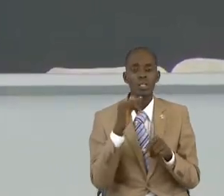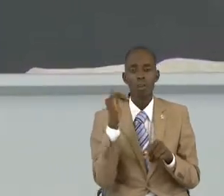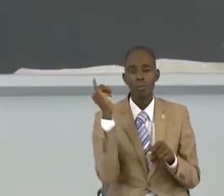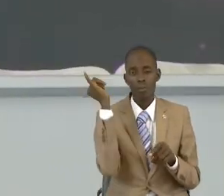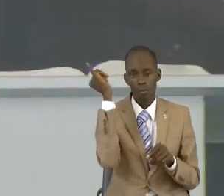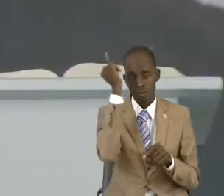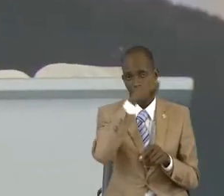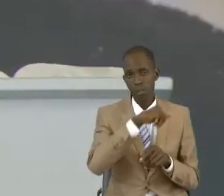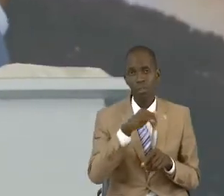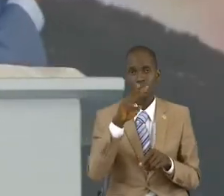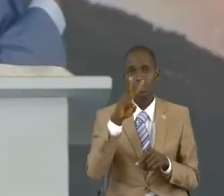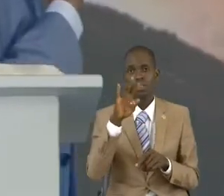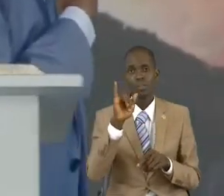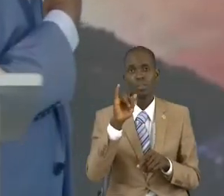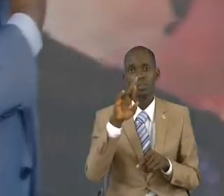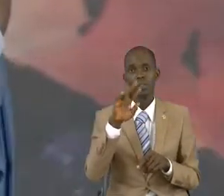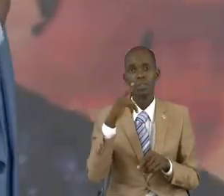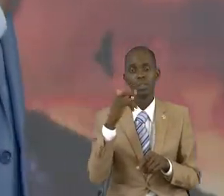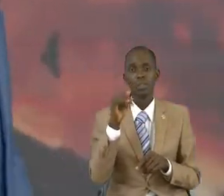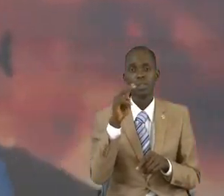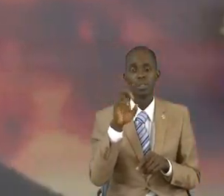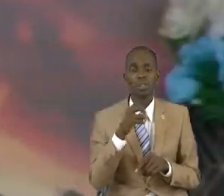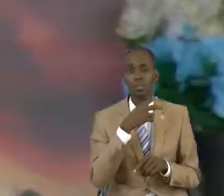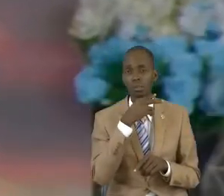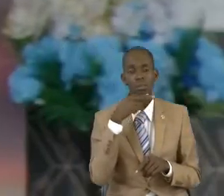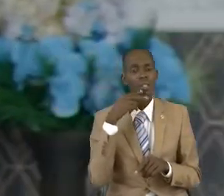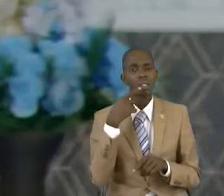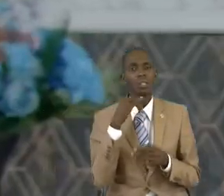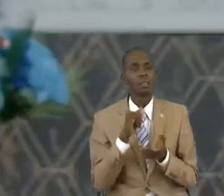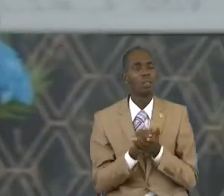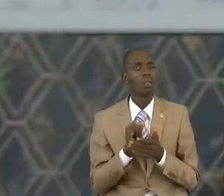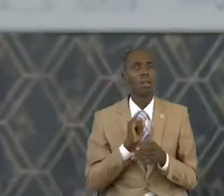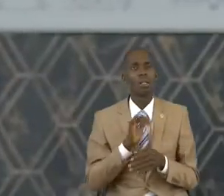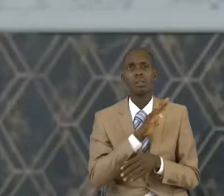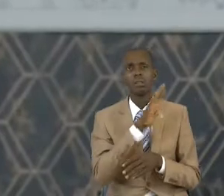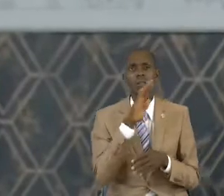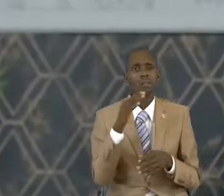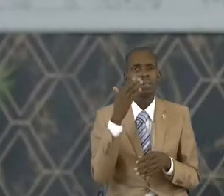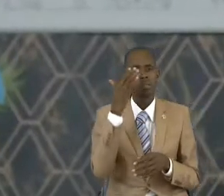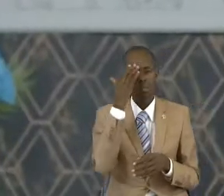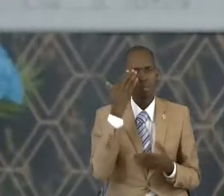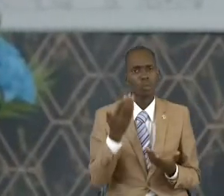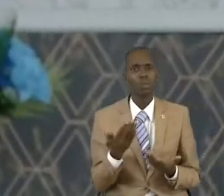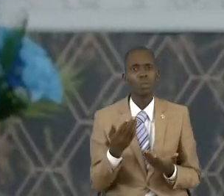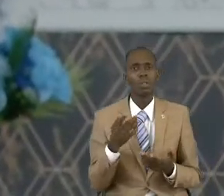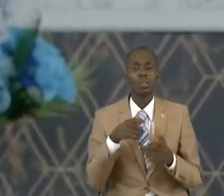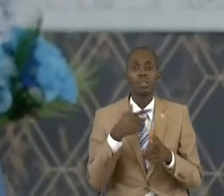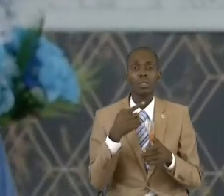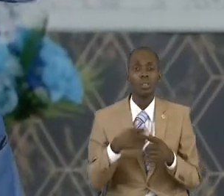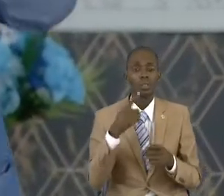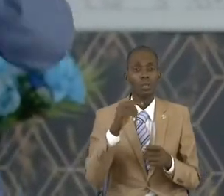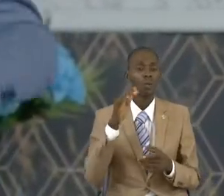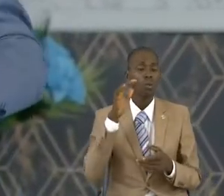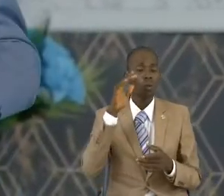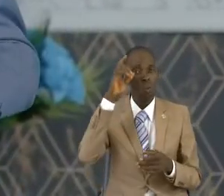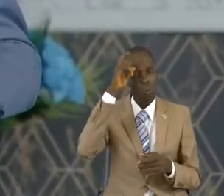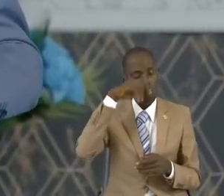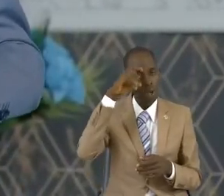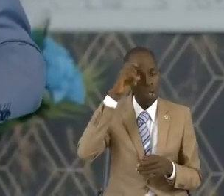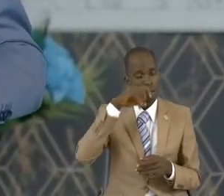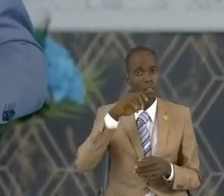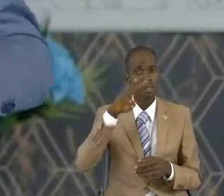say, had I known. Then the wise virgins would have gone